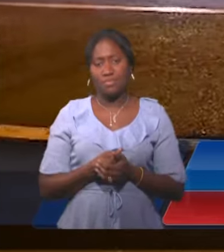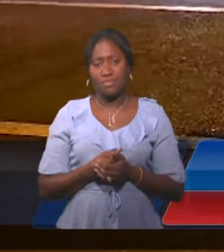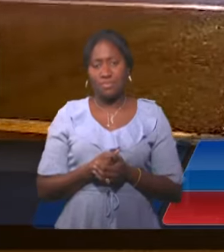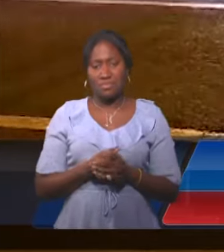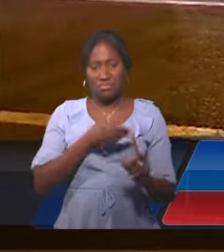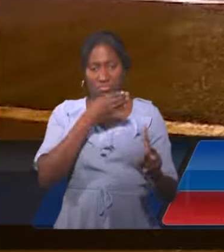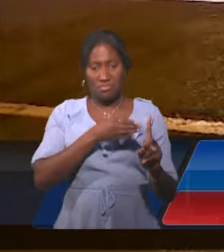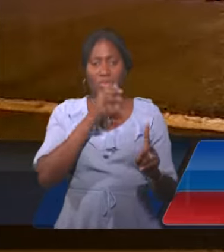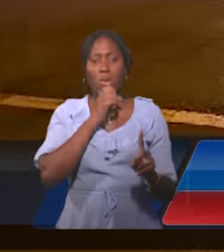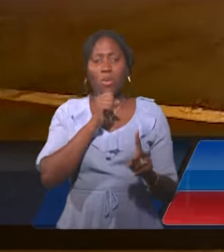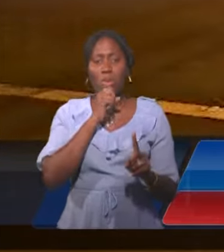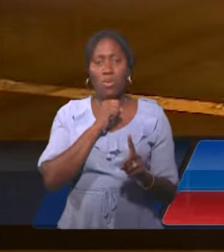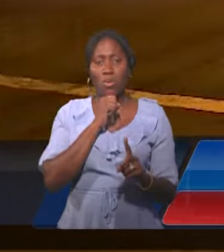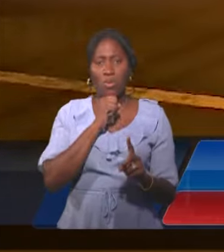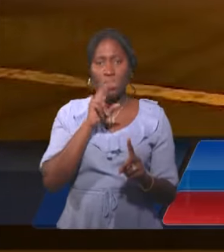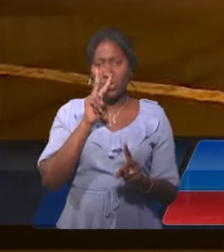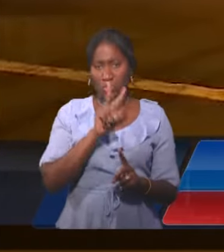as